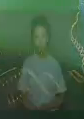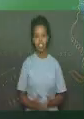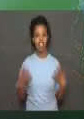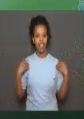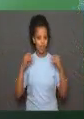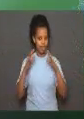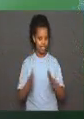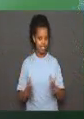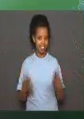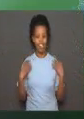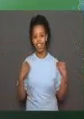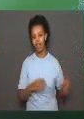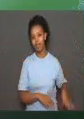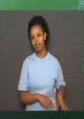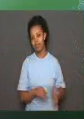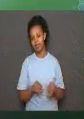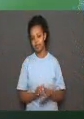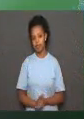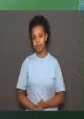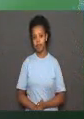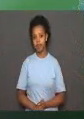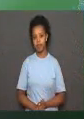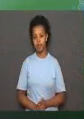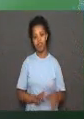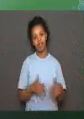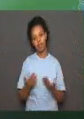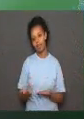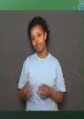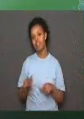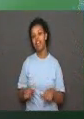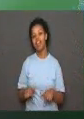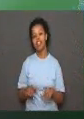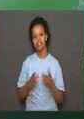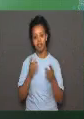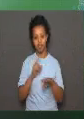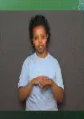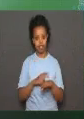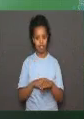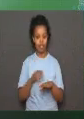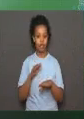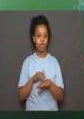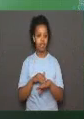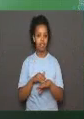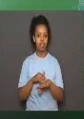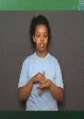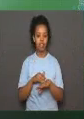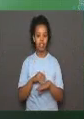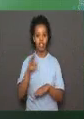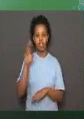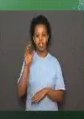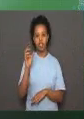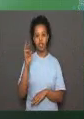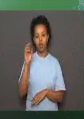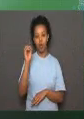Hello, teacher. Hello, students. Welcome to today's lesson on